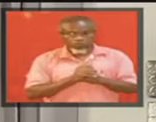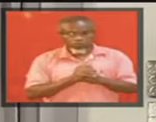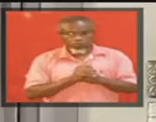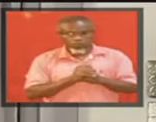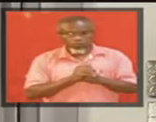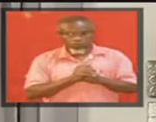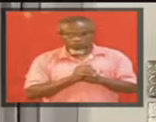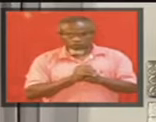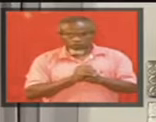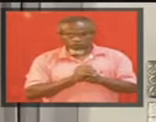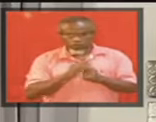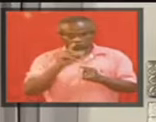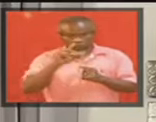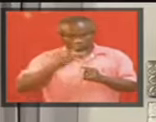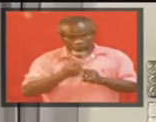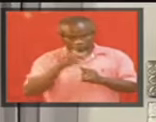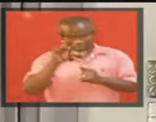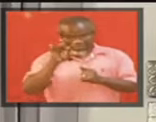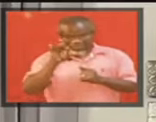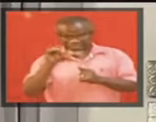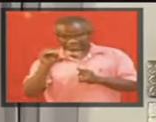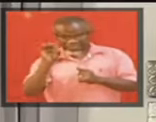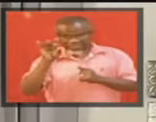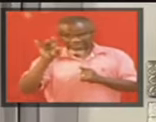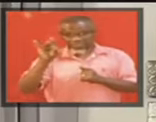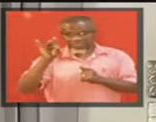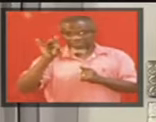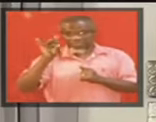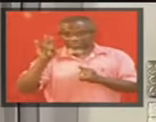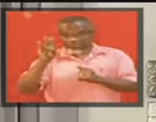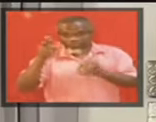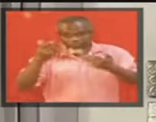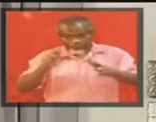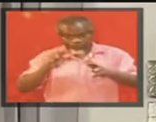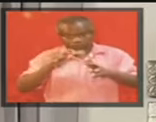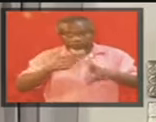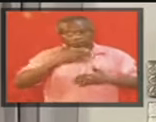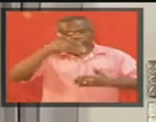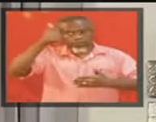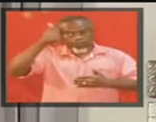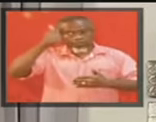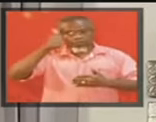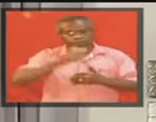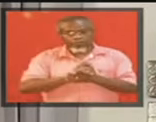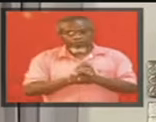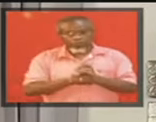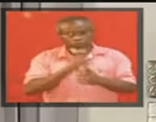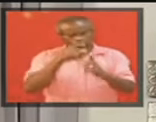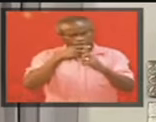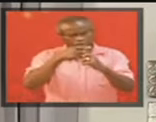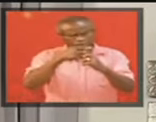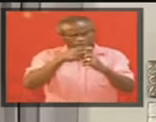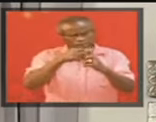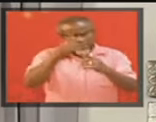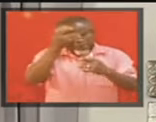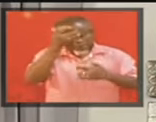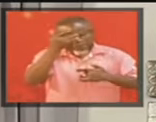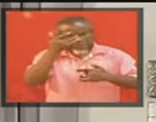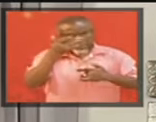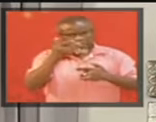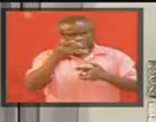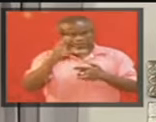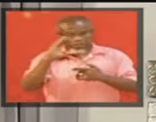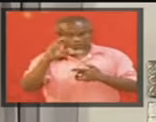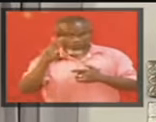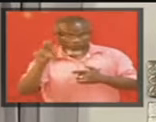at 1,087. Within our hospital system, in terms of positive patients, we now have at the Couva